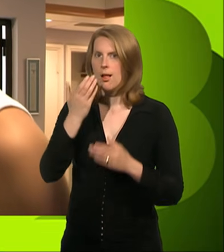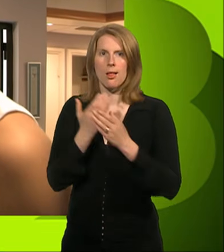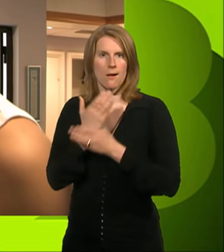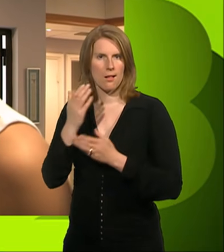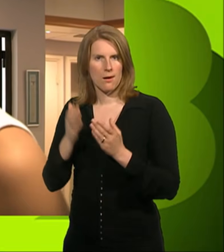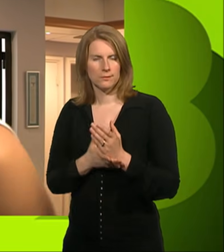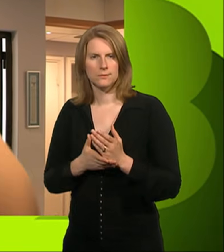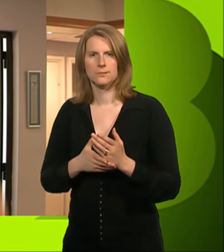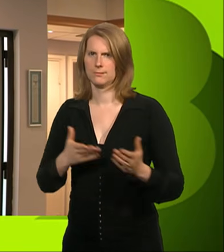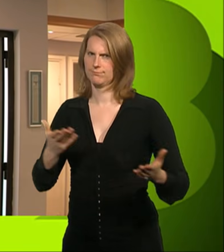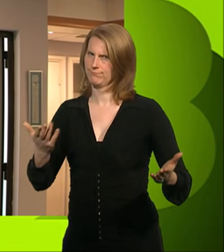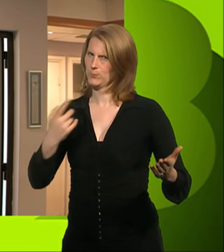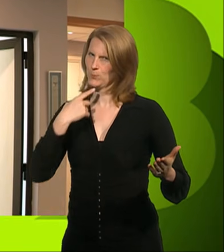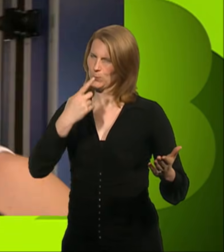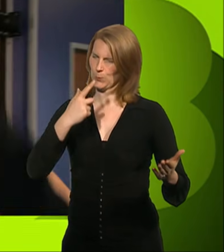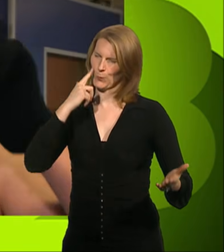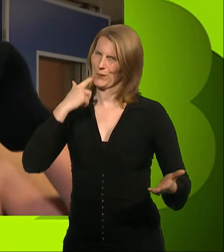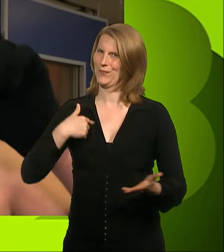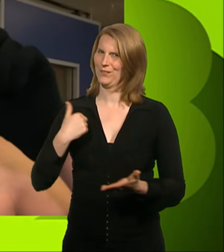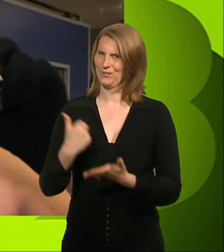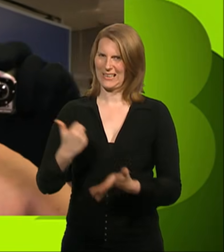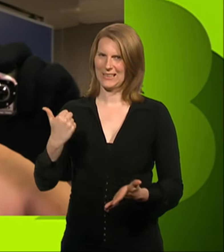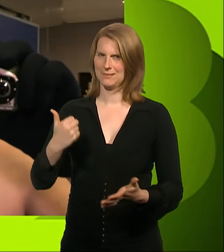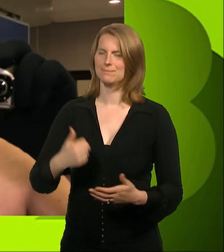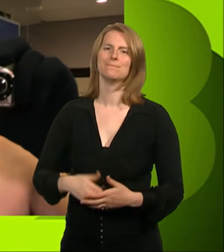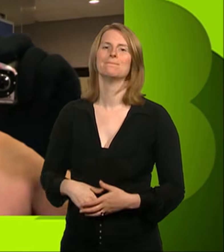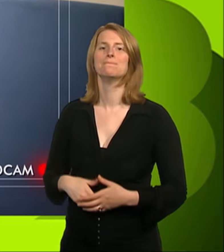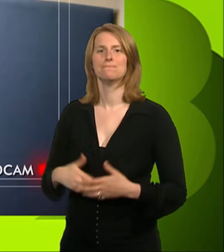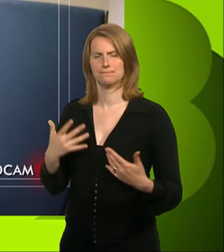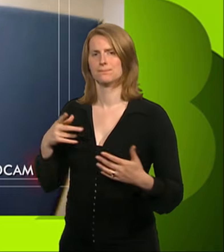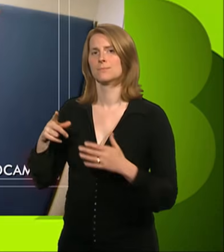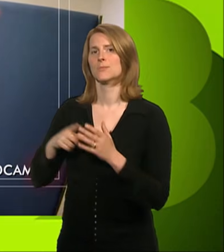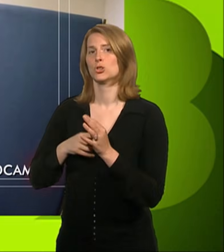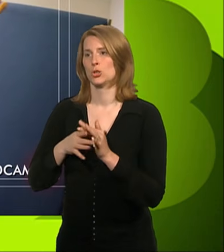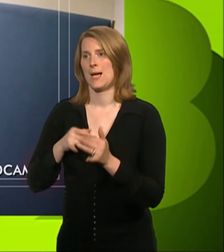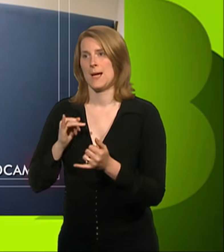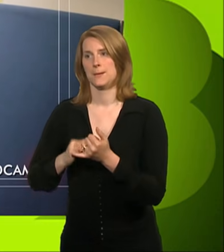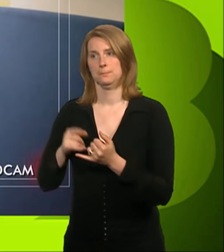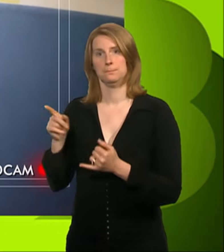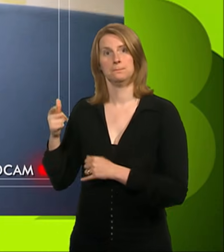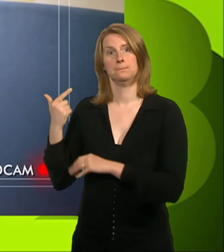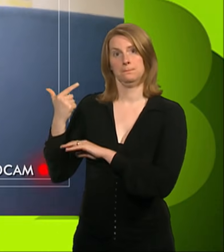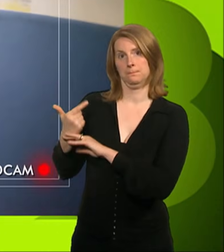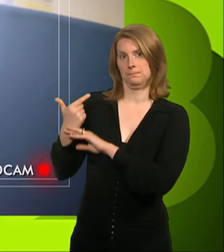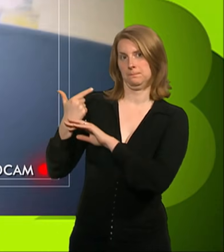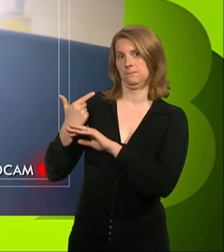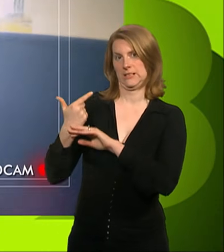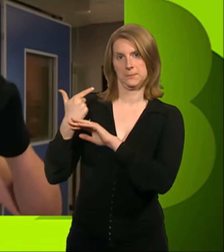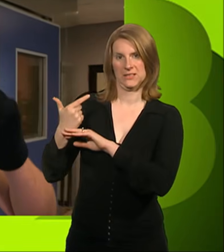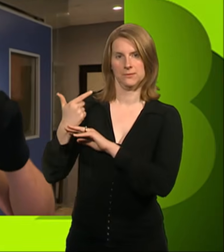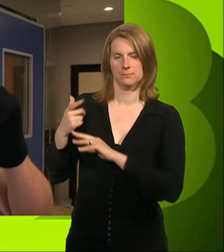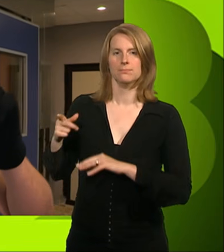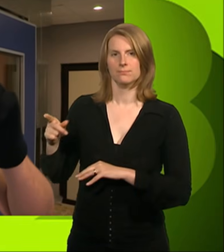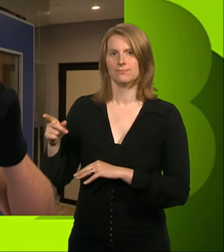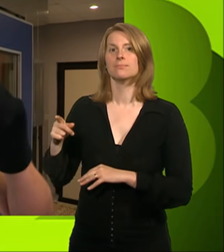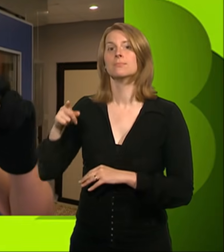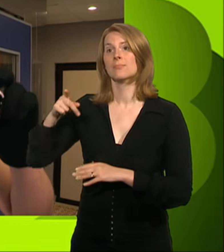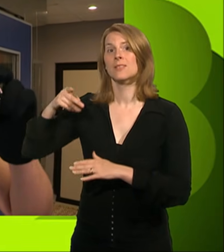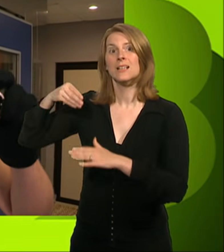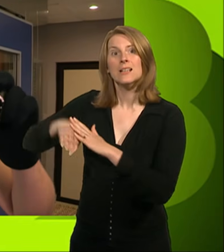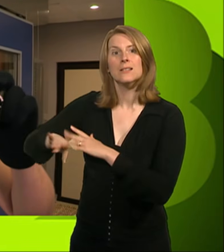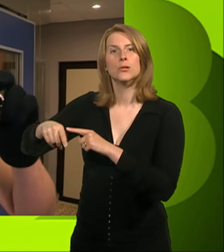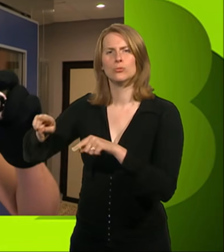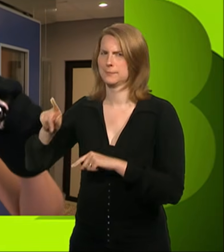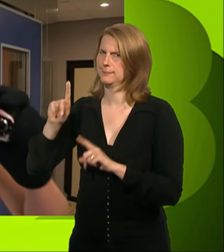told you I'd be looking good. So I've got James with me filming, but James can't come in with that camera. So I've got a special camera with